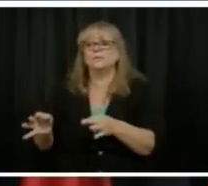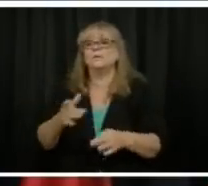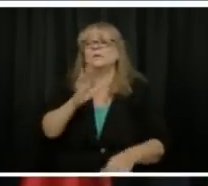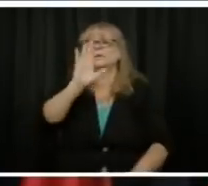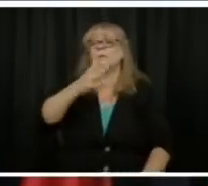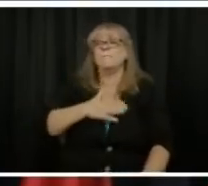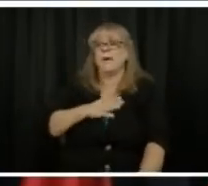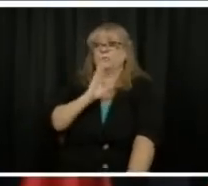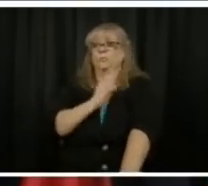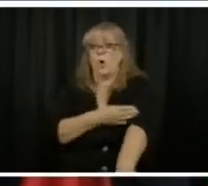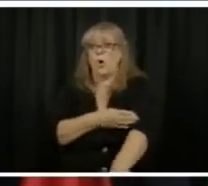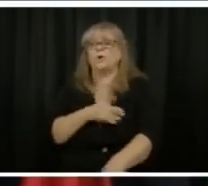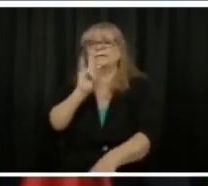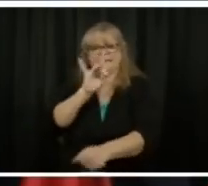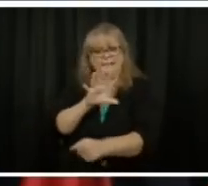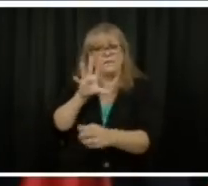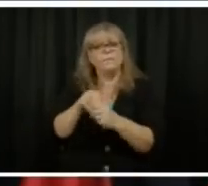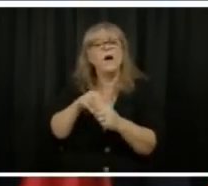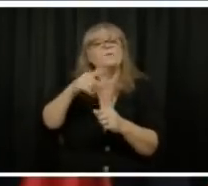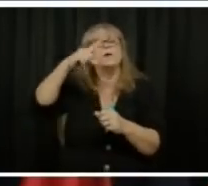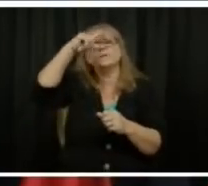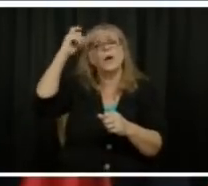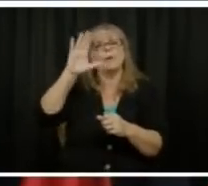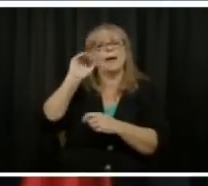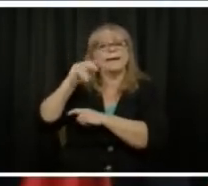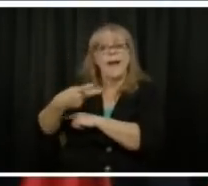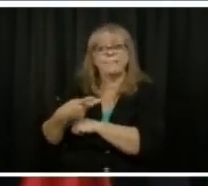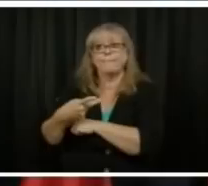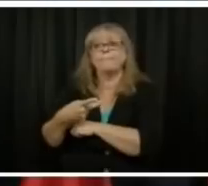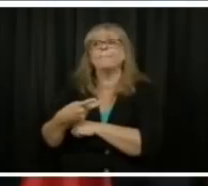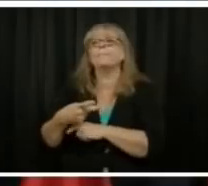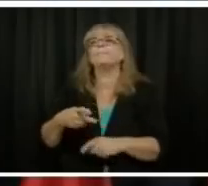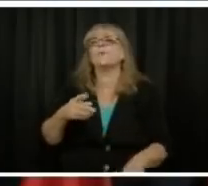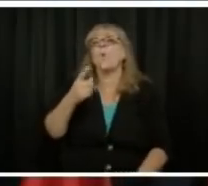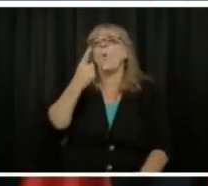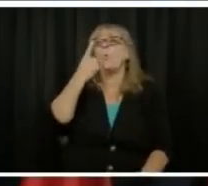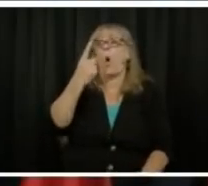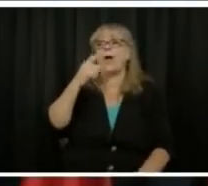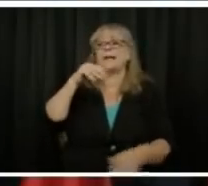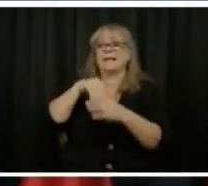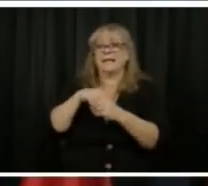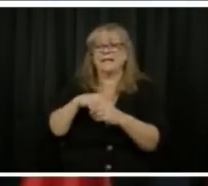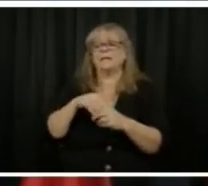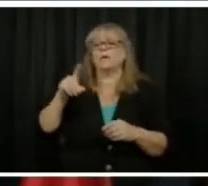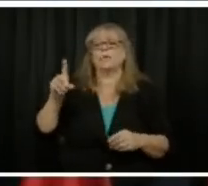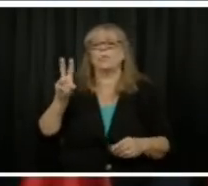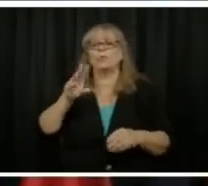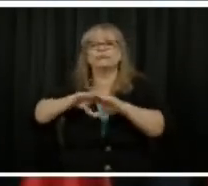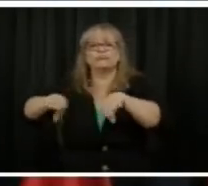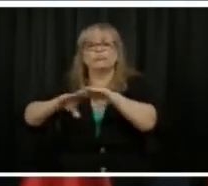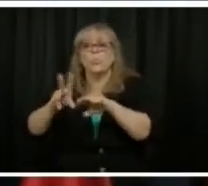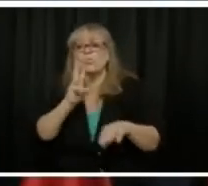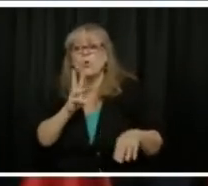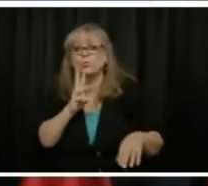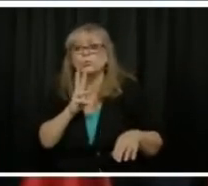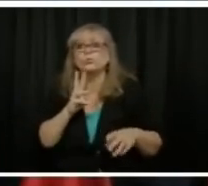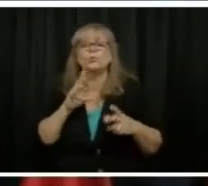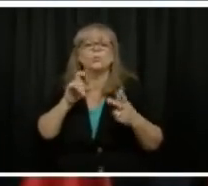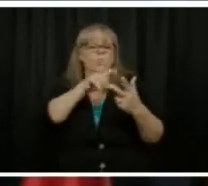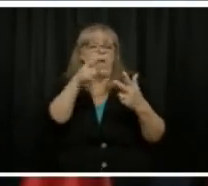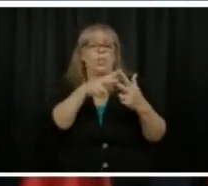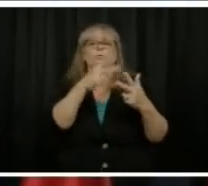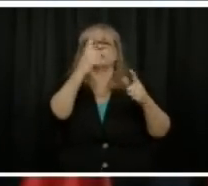year. One was an aquatic one where she got out on the reservoir. Another one was an art one. My son is perfectly fine. He's 8, she's 6. He's perfectly